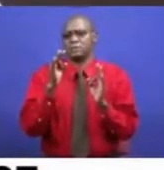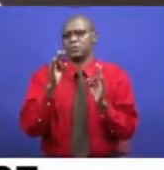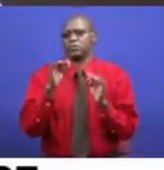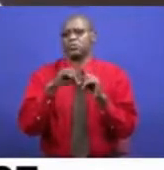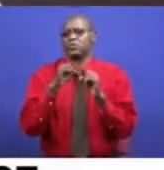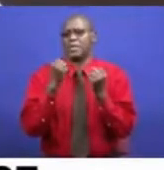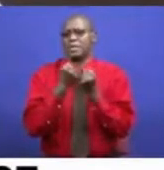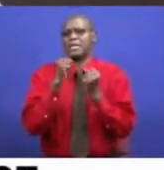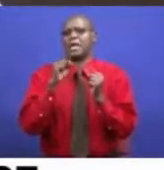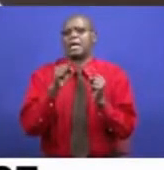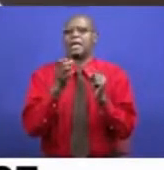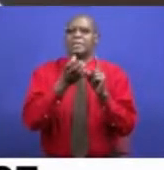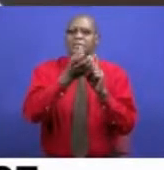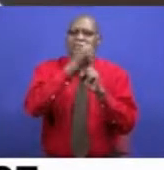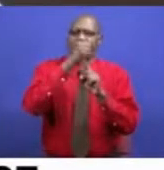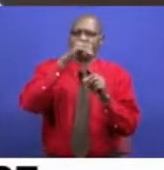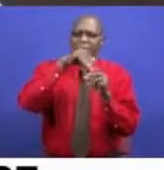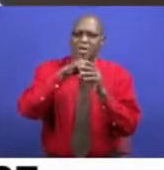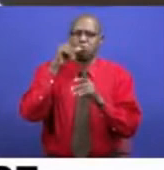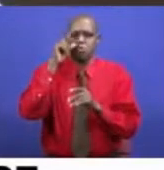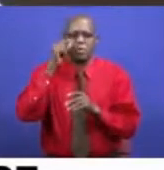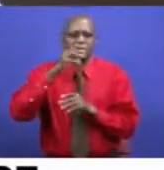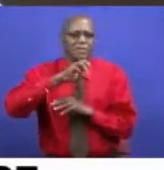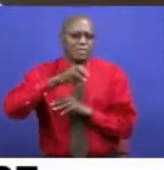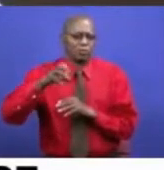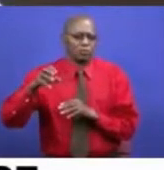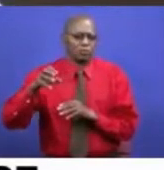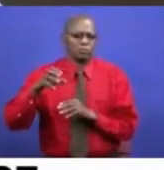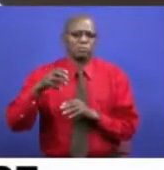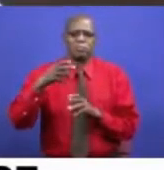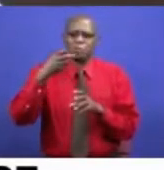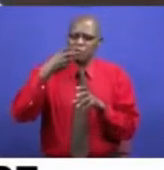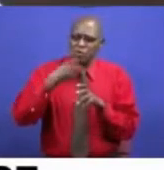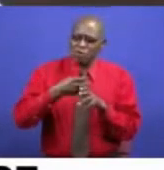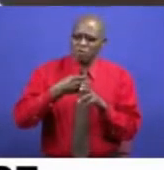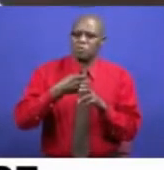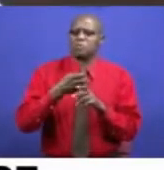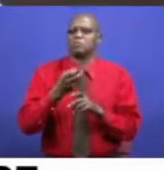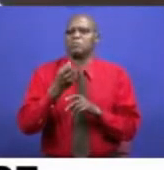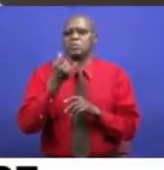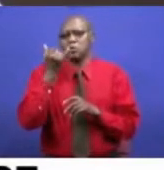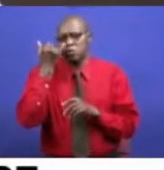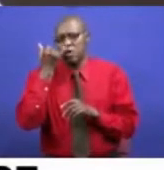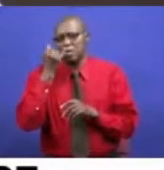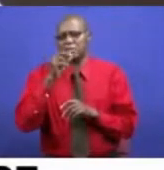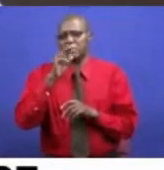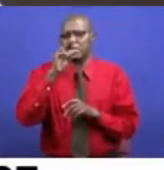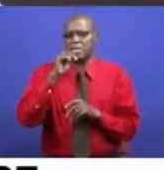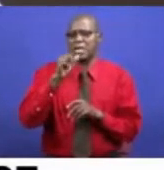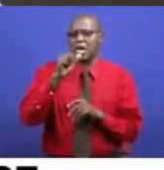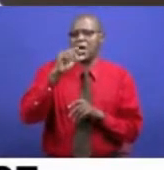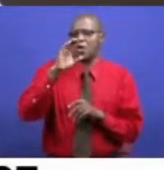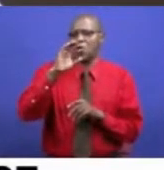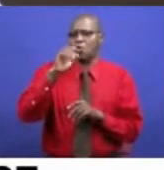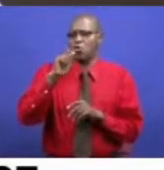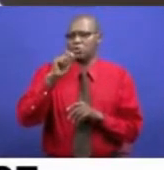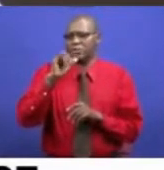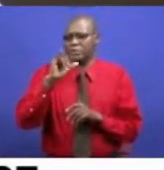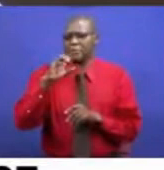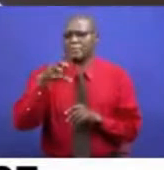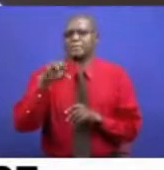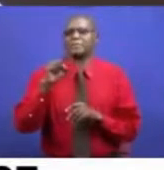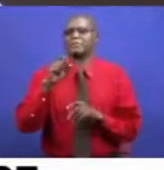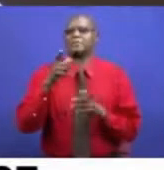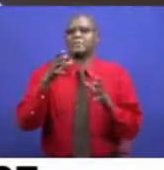County. He expressed concern about addiction to hard drugs and other narcotics by the youth and said